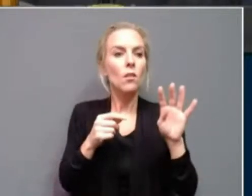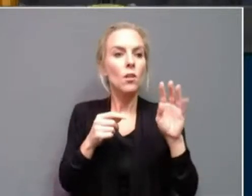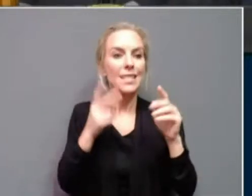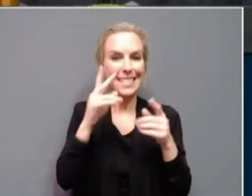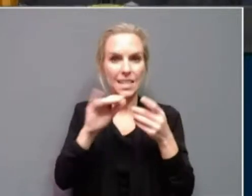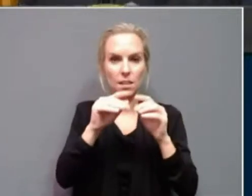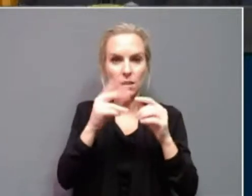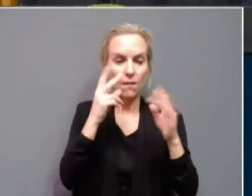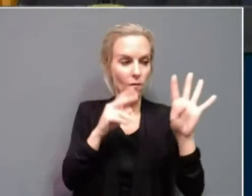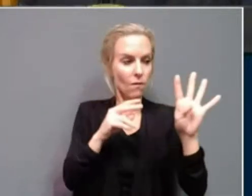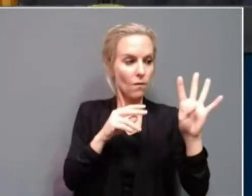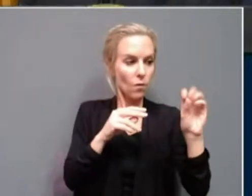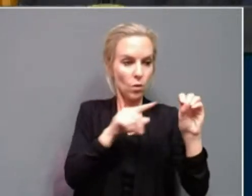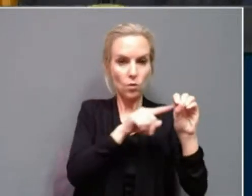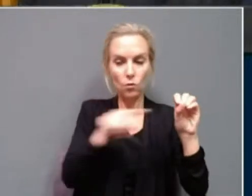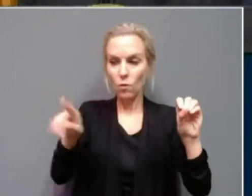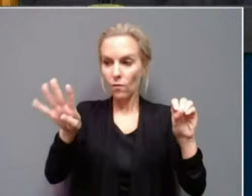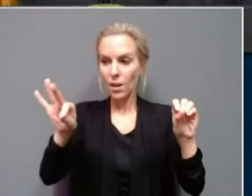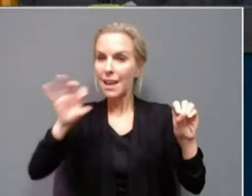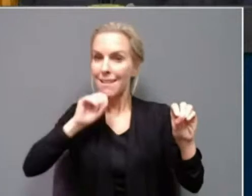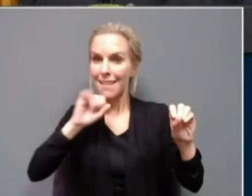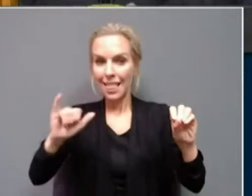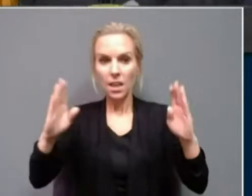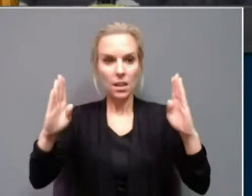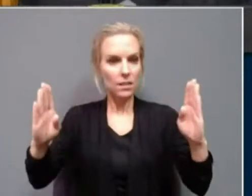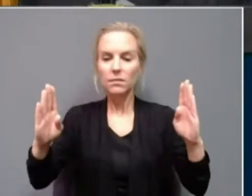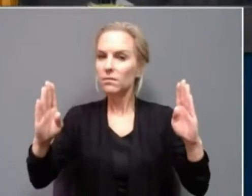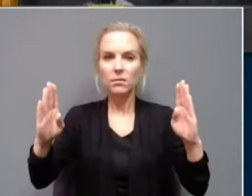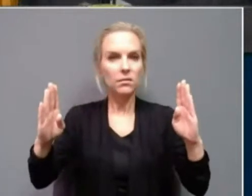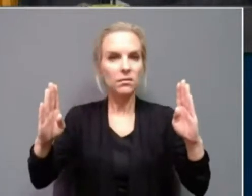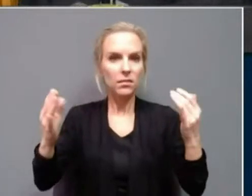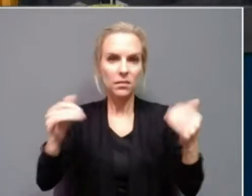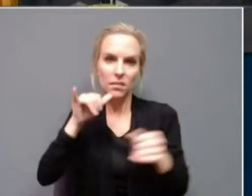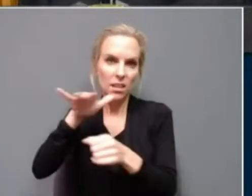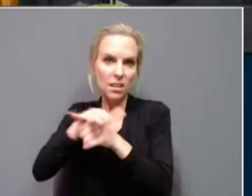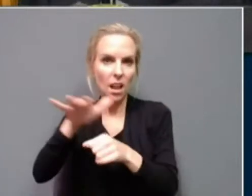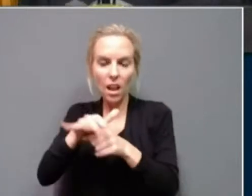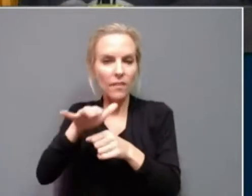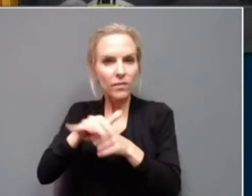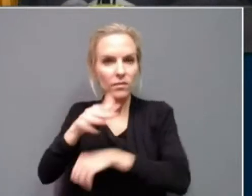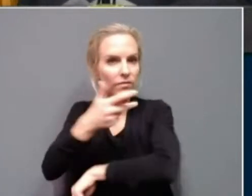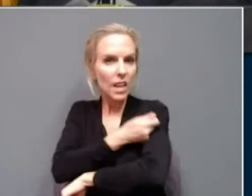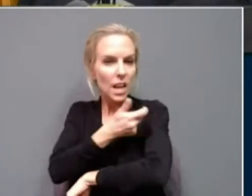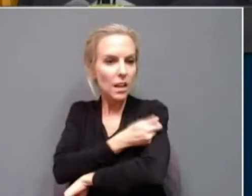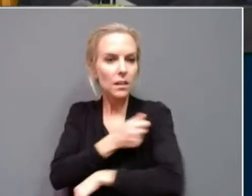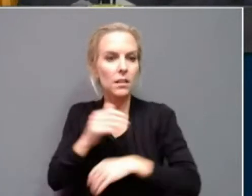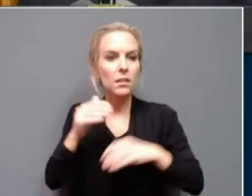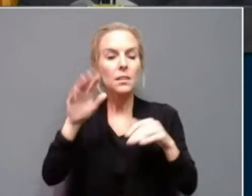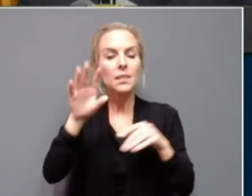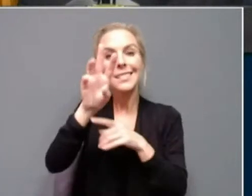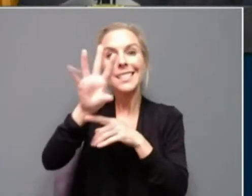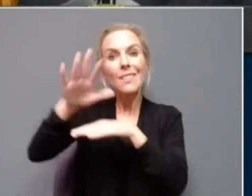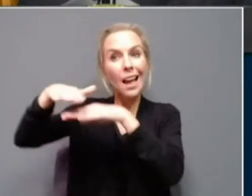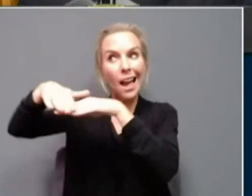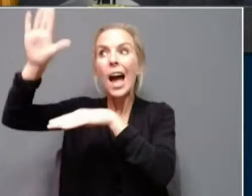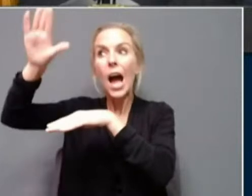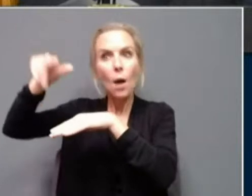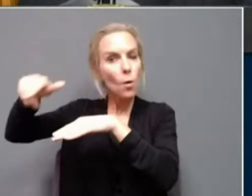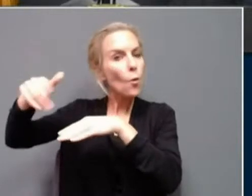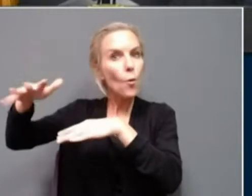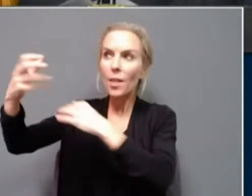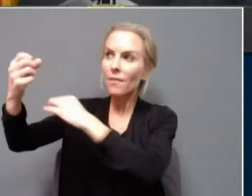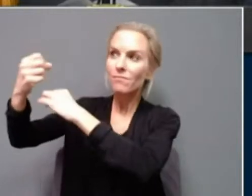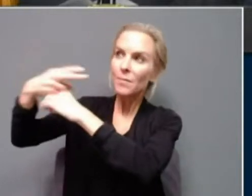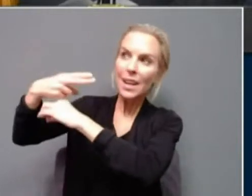again, nowhere near enough. Now, those 65 and up that have done the best out of us, that's